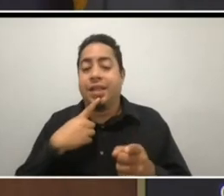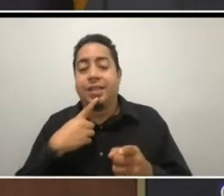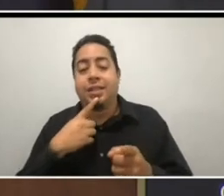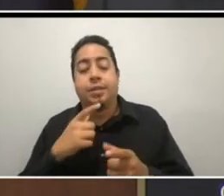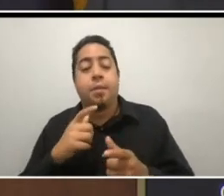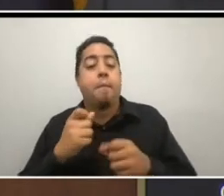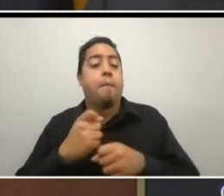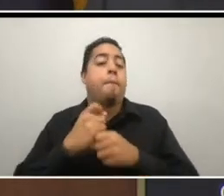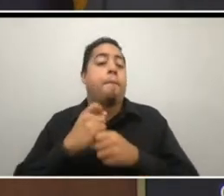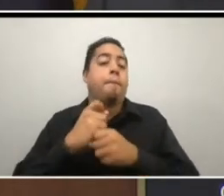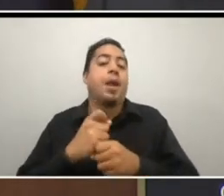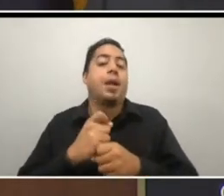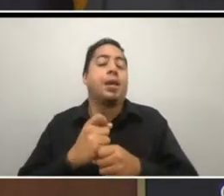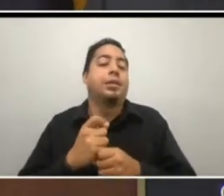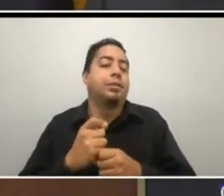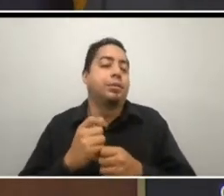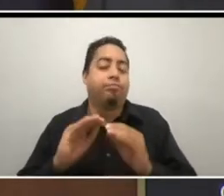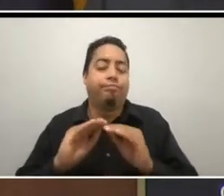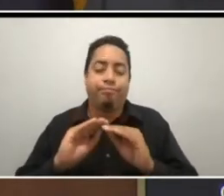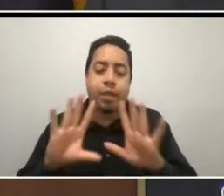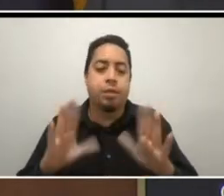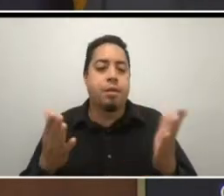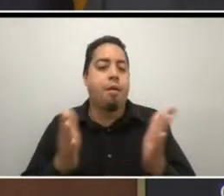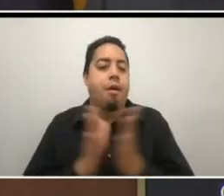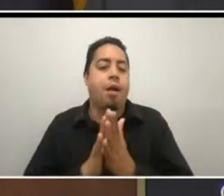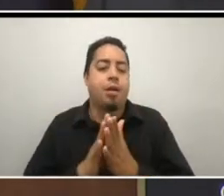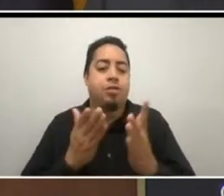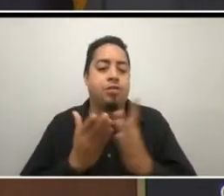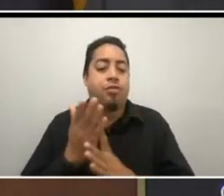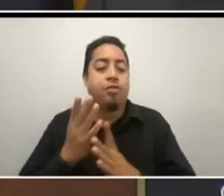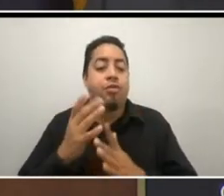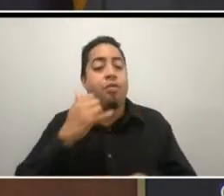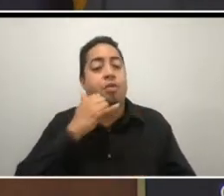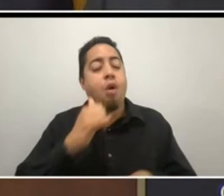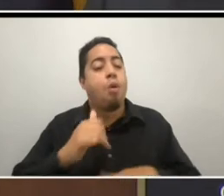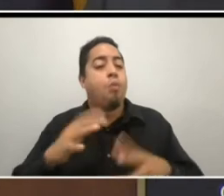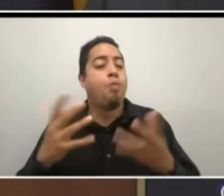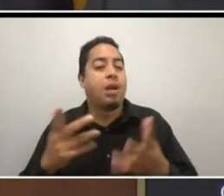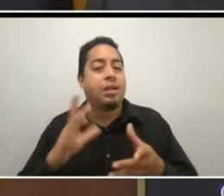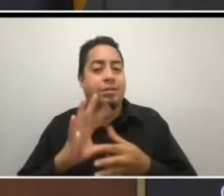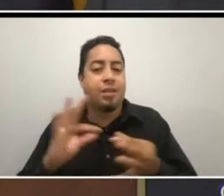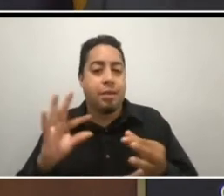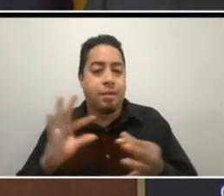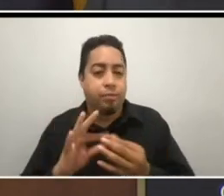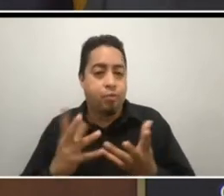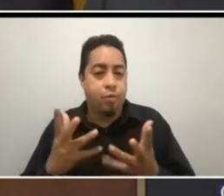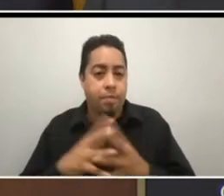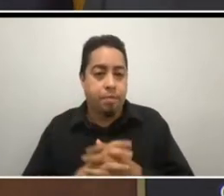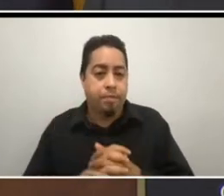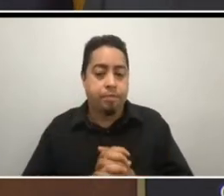explicit ask of the call. Let's play a part of that conversation.